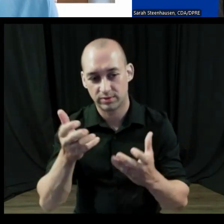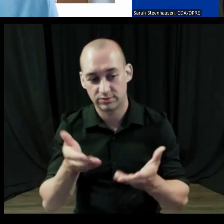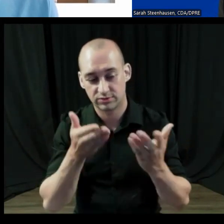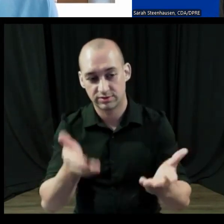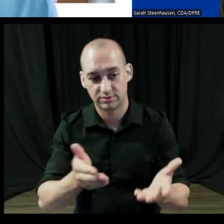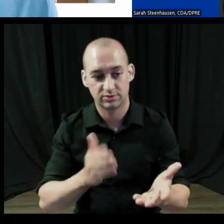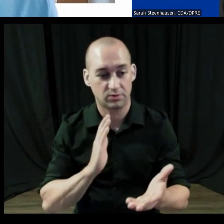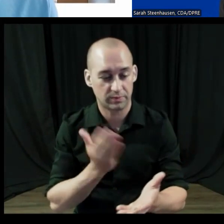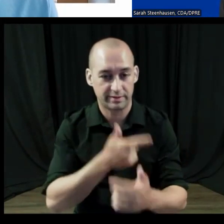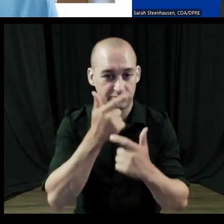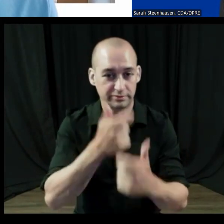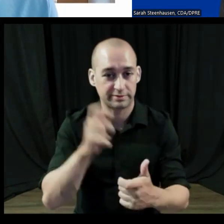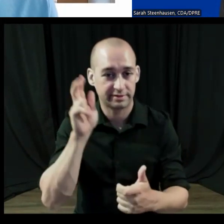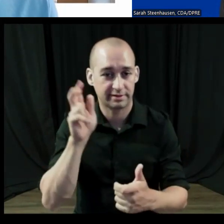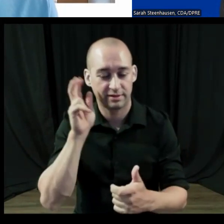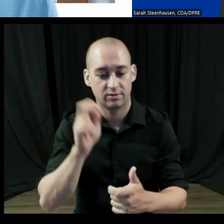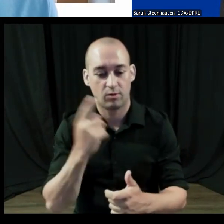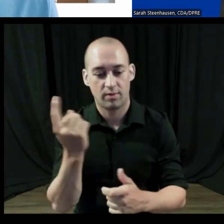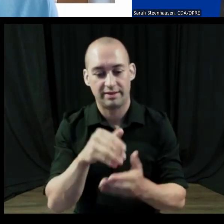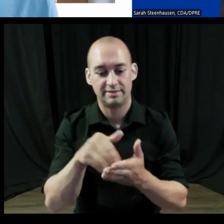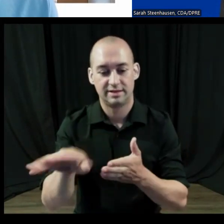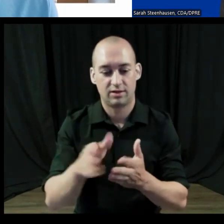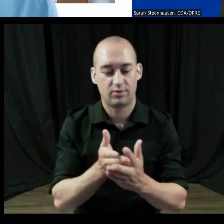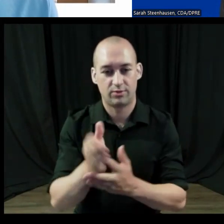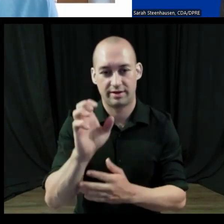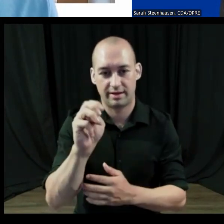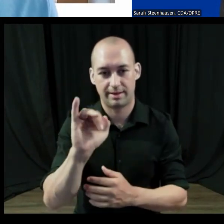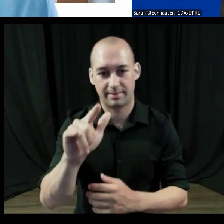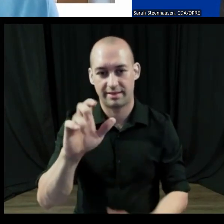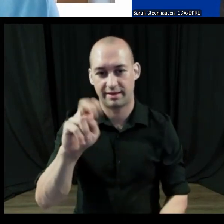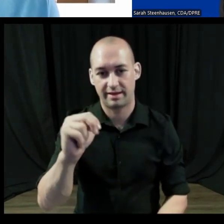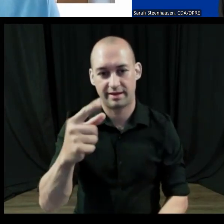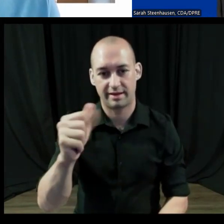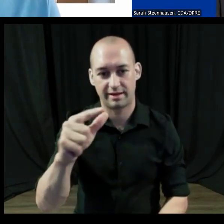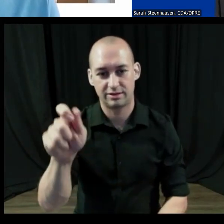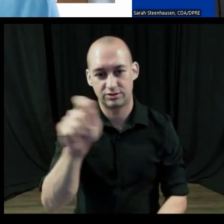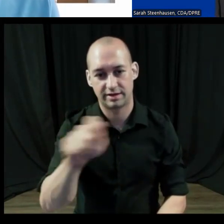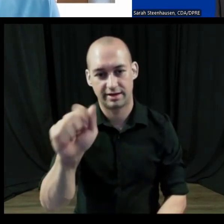all ears. You can always send it to us by email at engage@aging.ca.gov.